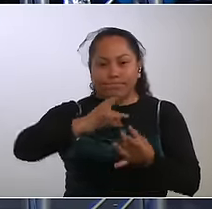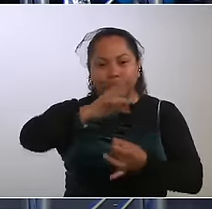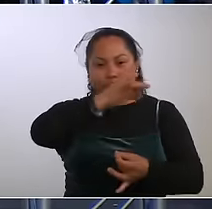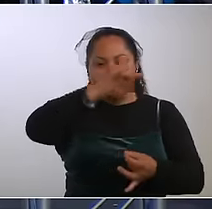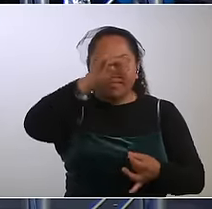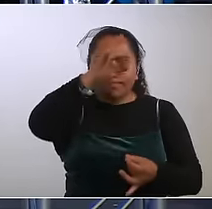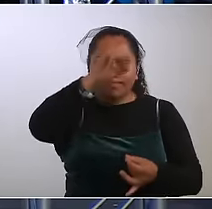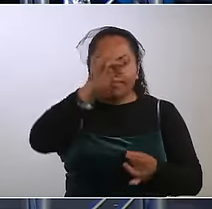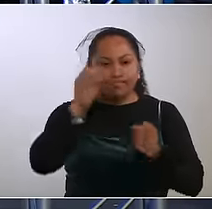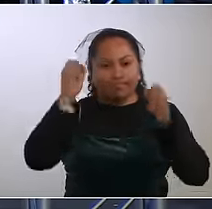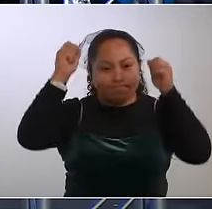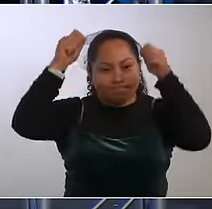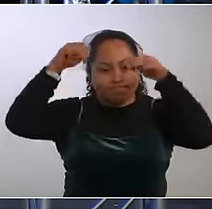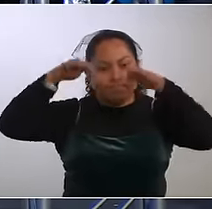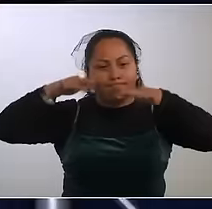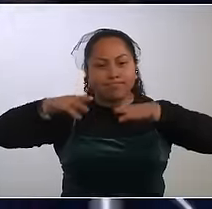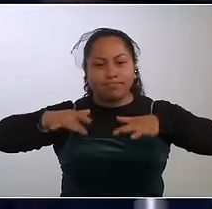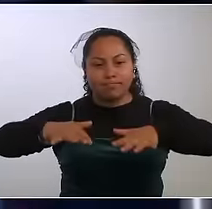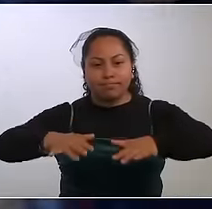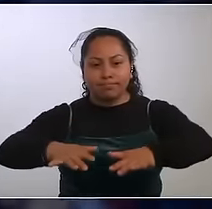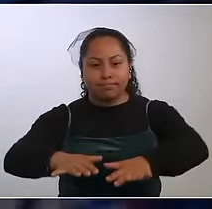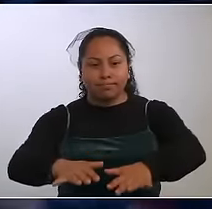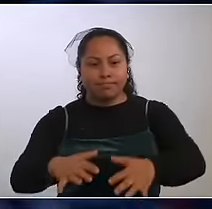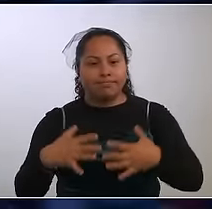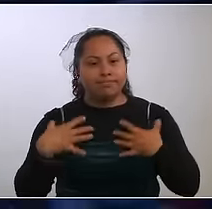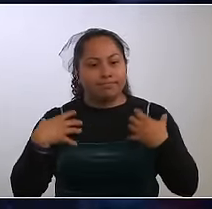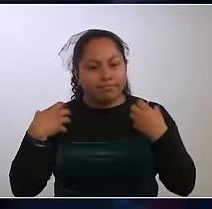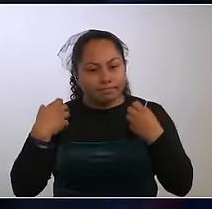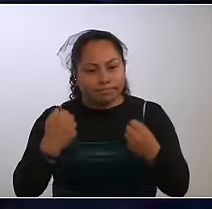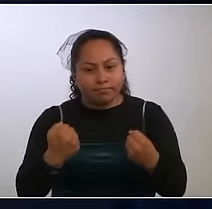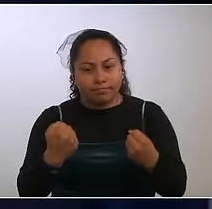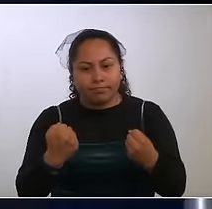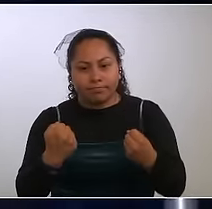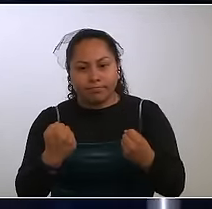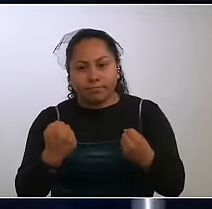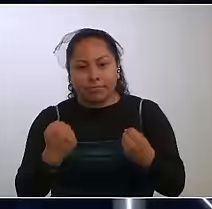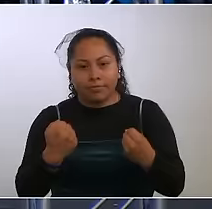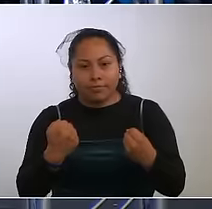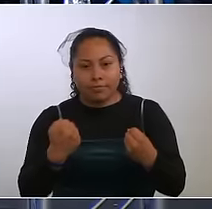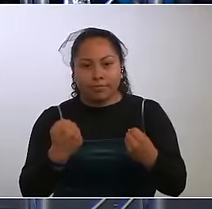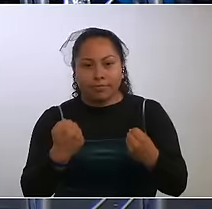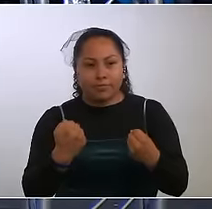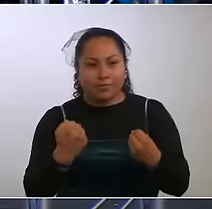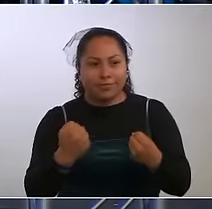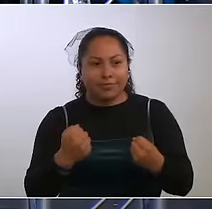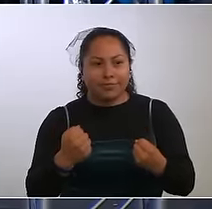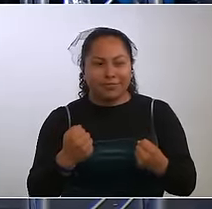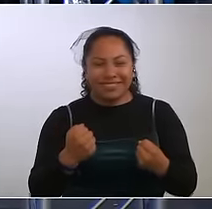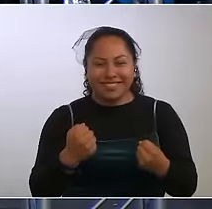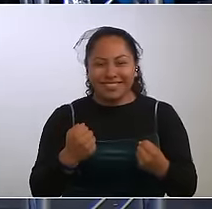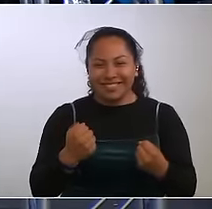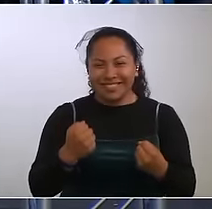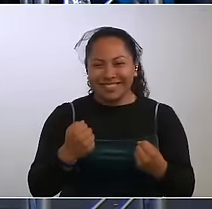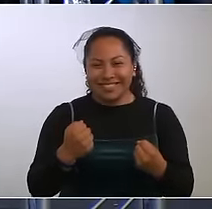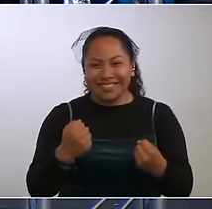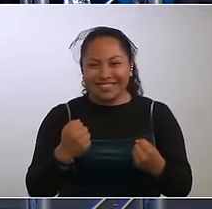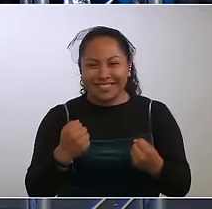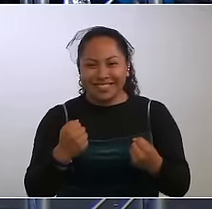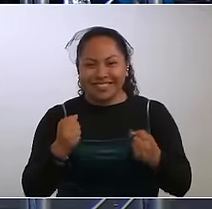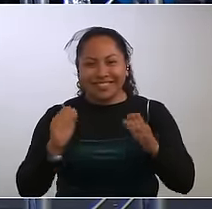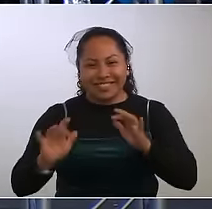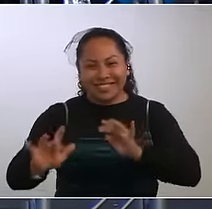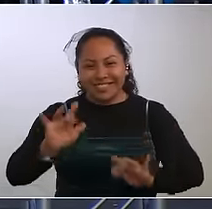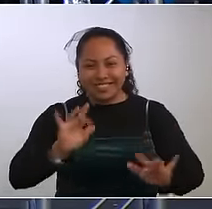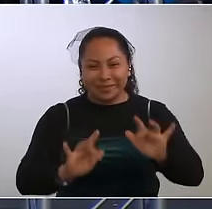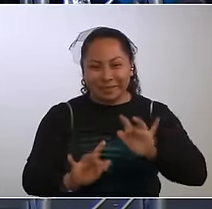las tierras sanar. We are about, Dr. Moreno, to see the greatest move of the Holy Spirit